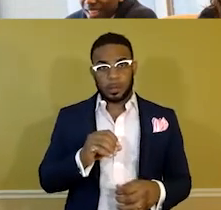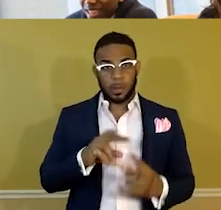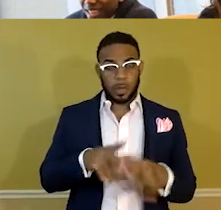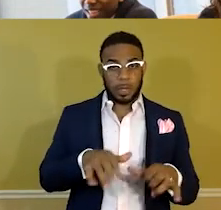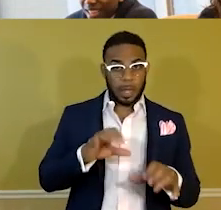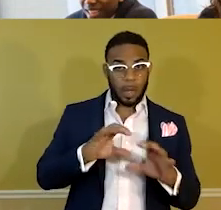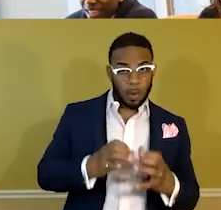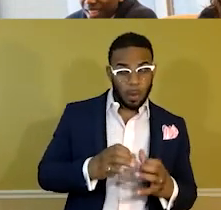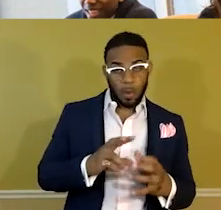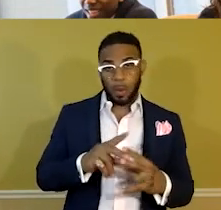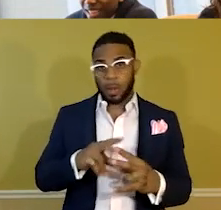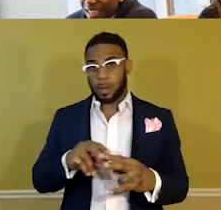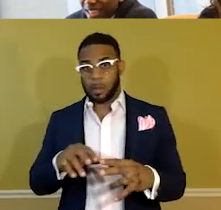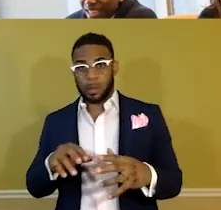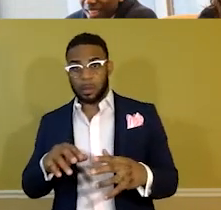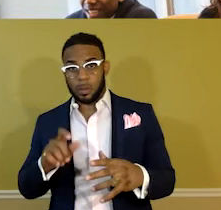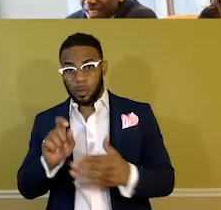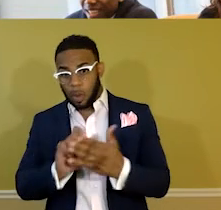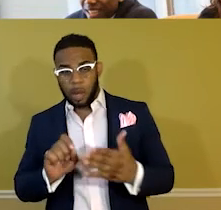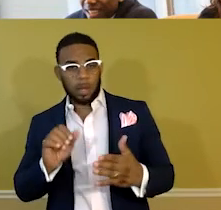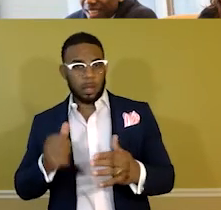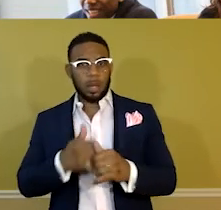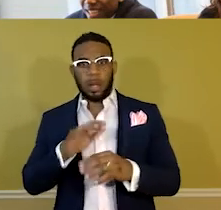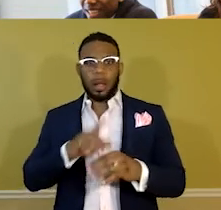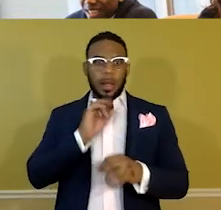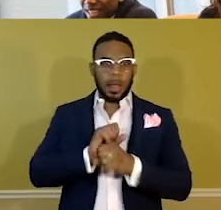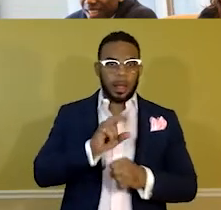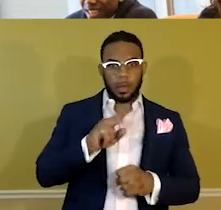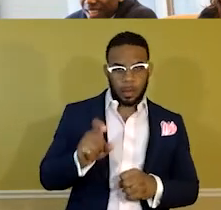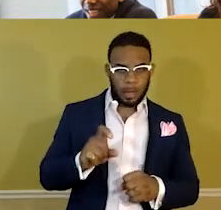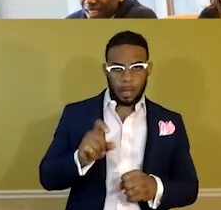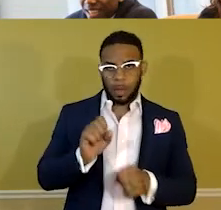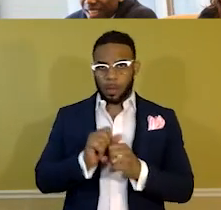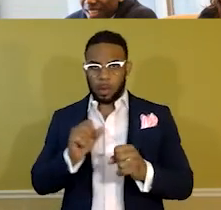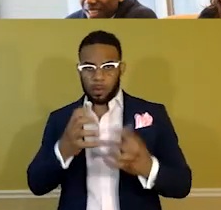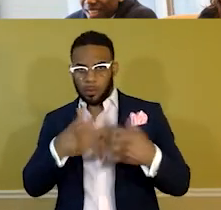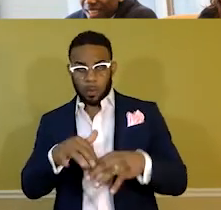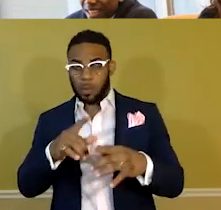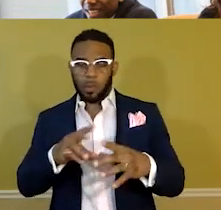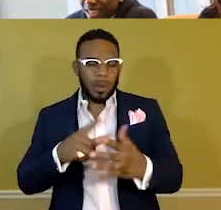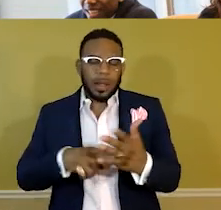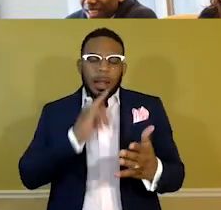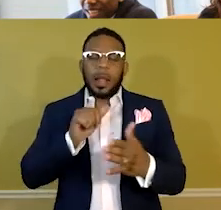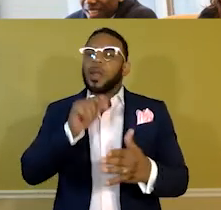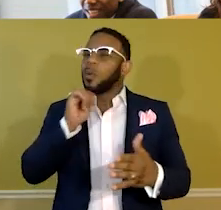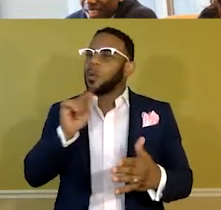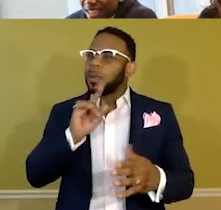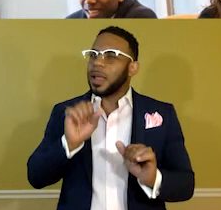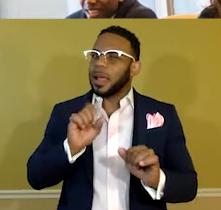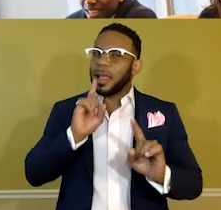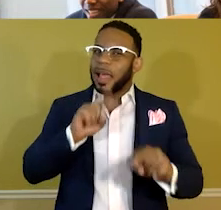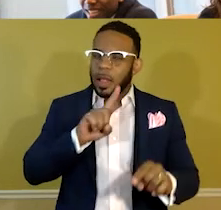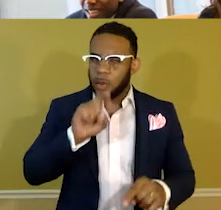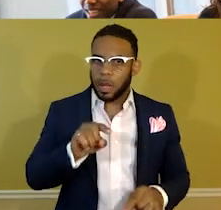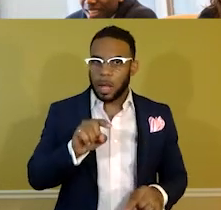you've taken a course or whether you kind of, you know, read up on, you know, actual UX workflows and whatnot, you won't really be able to answer